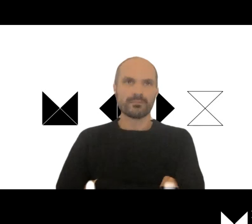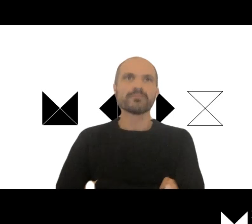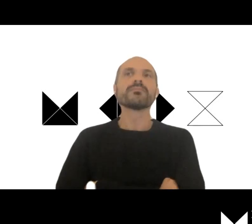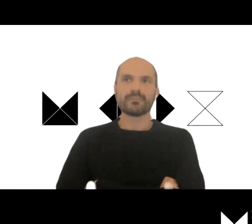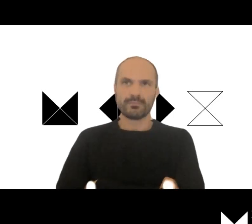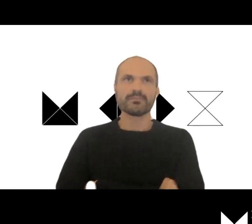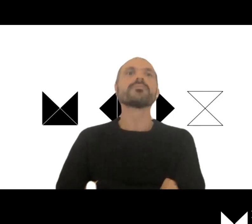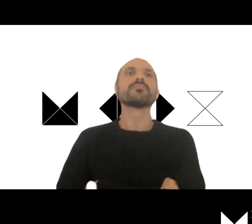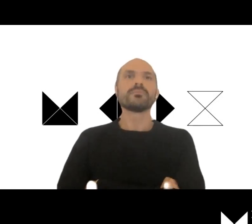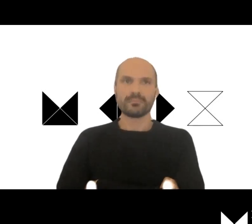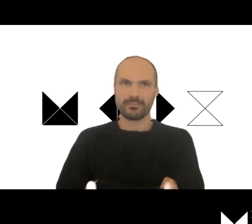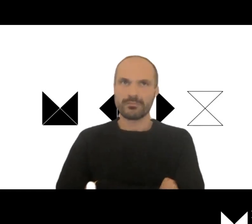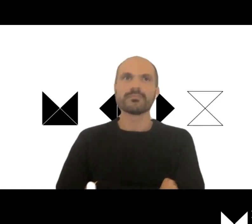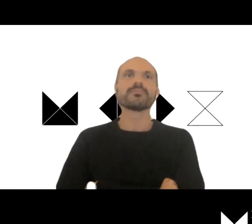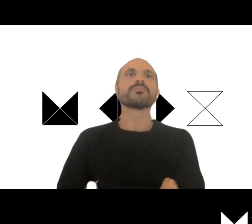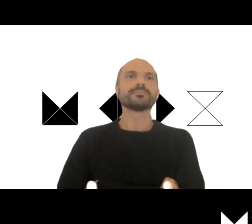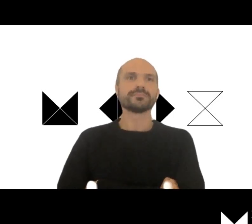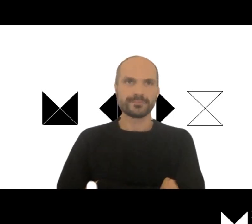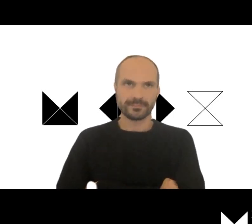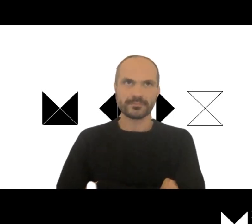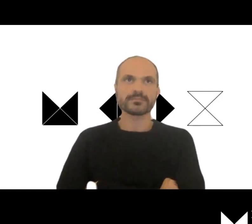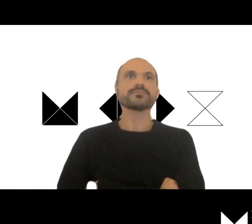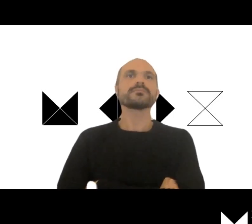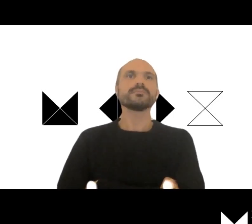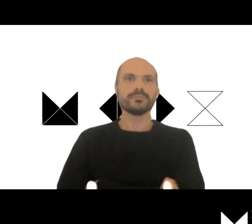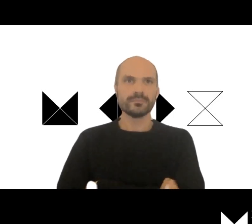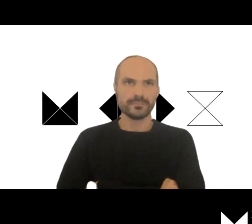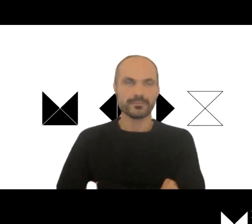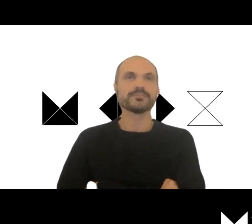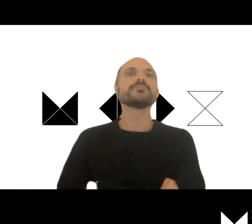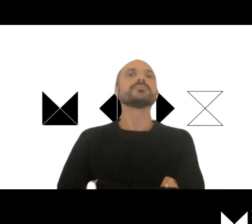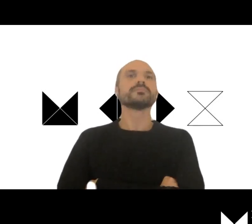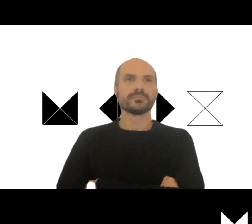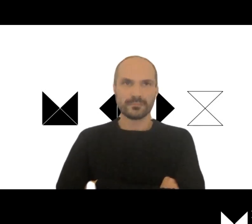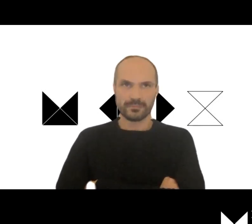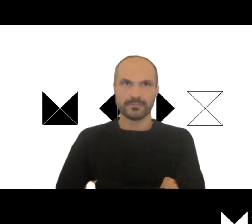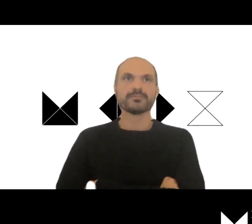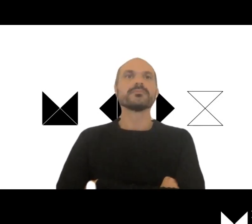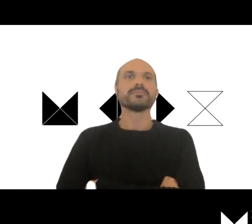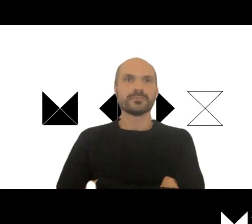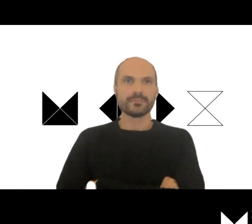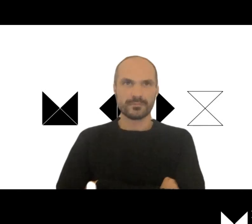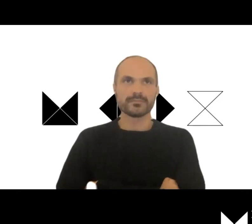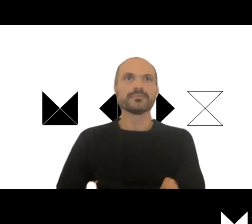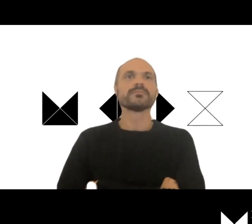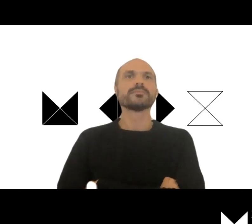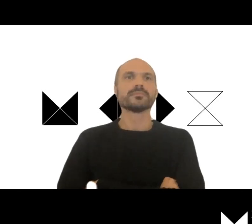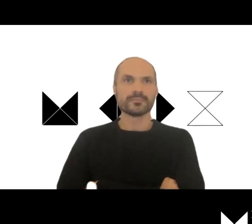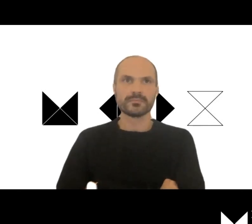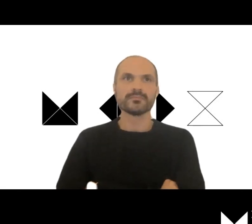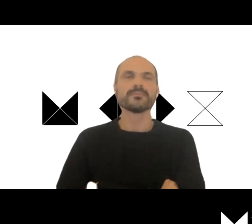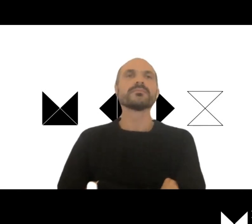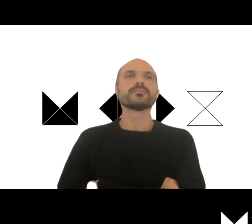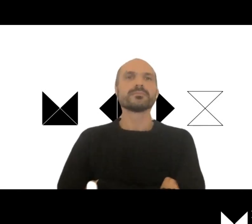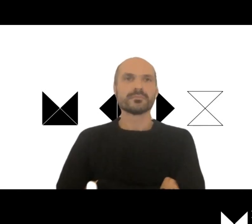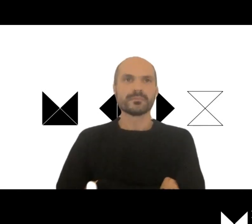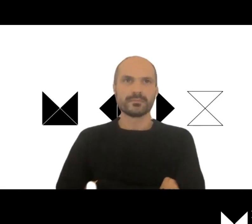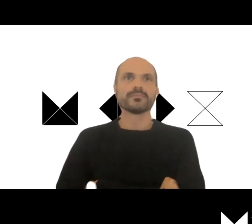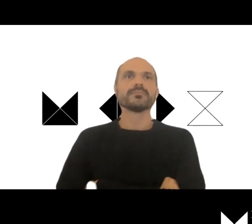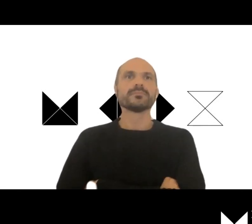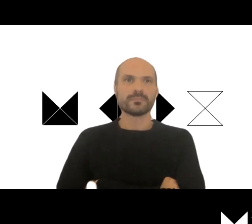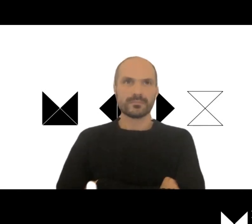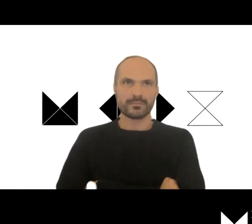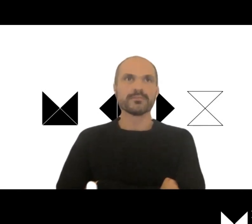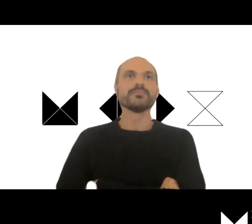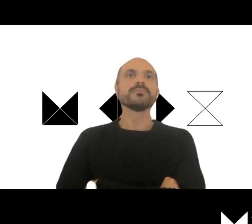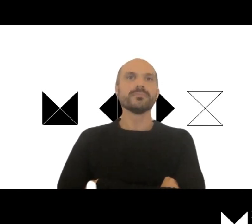at the whole investment, it's so much more cheaper, because we can use our labor force like 3 times,